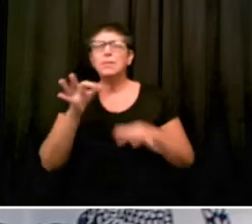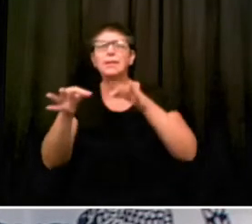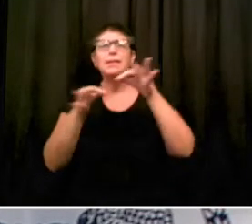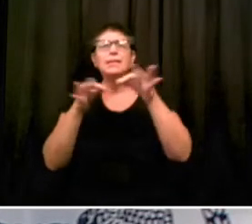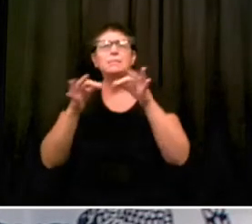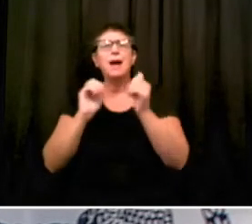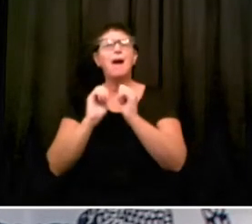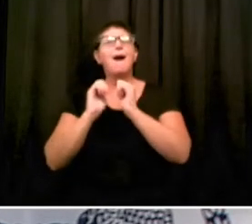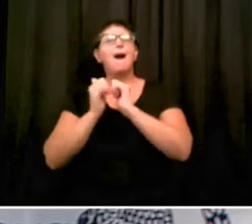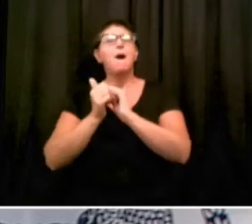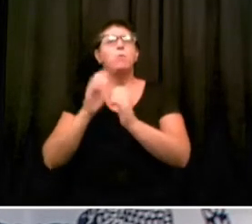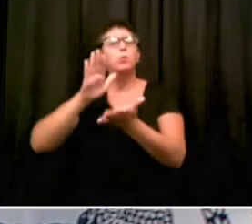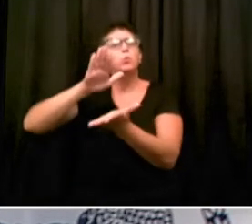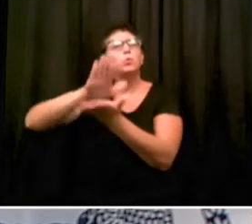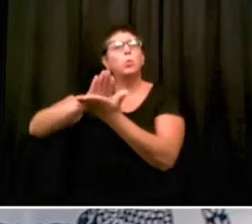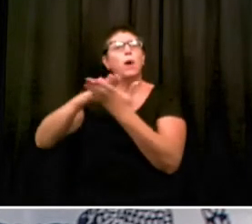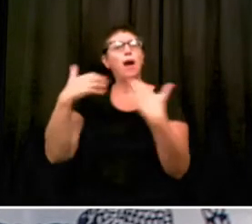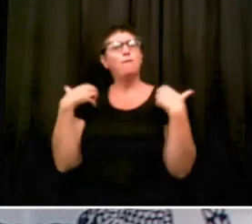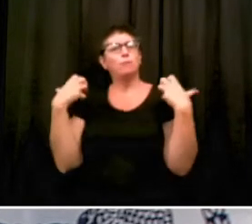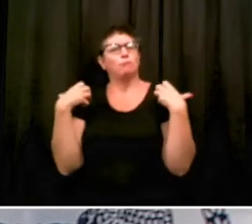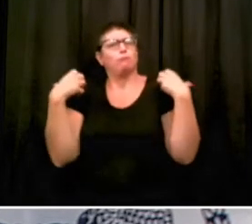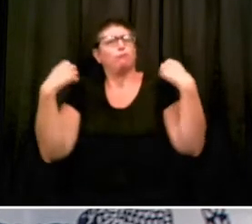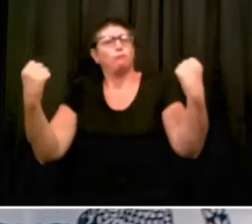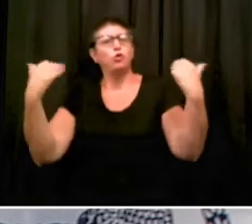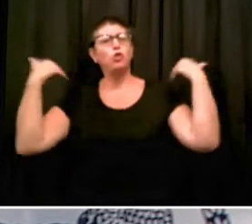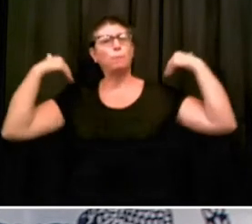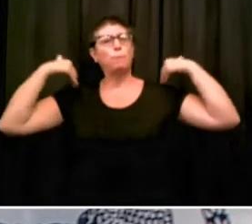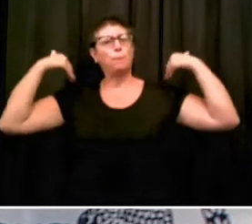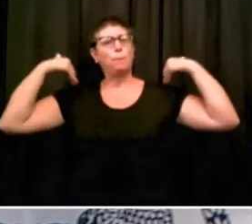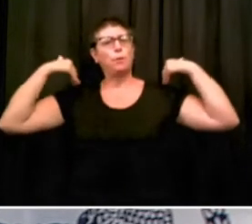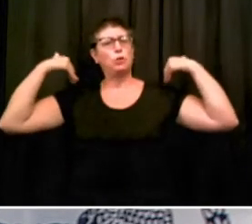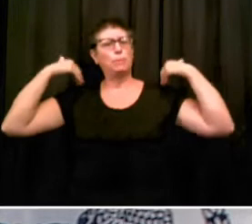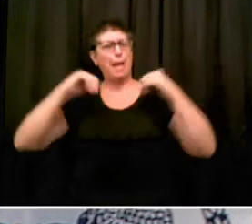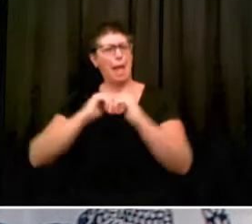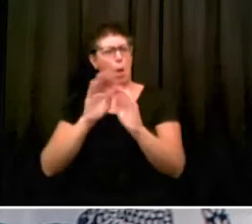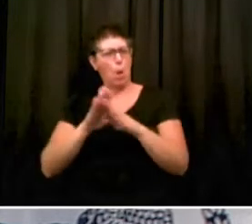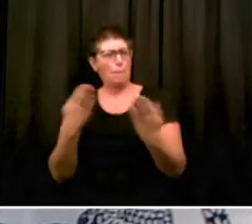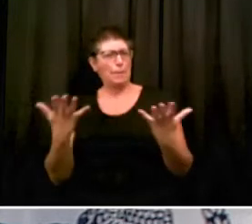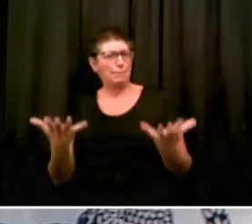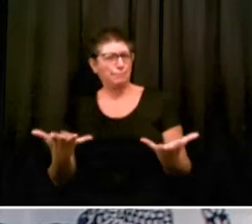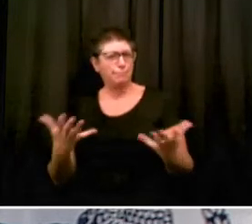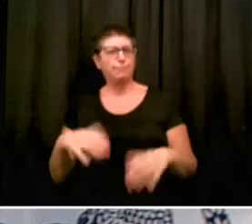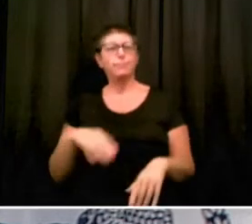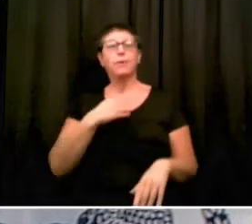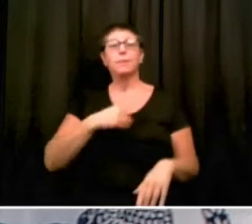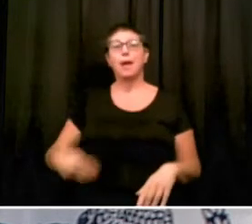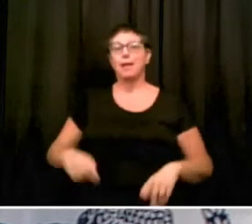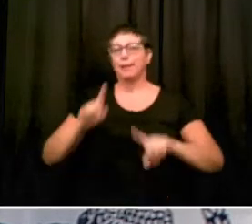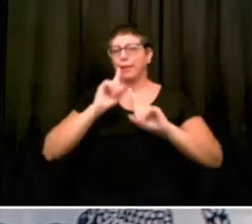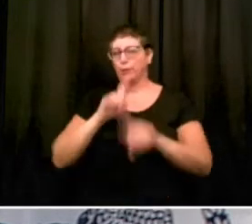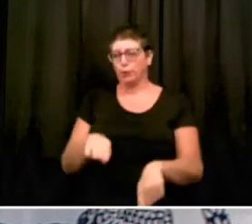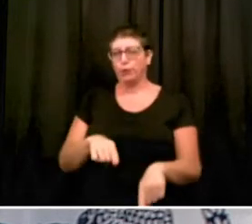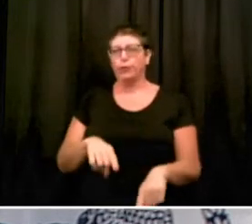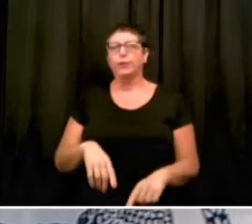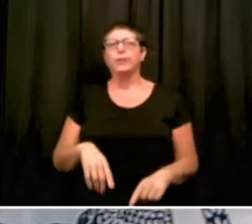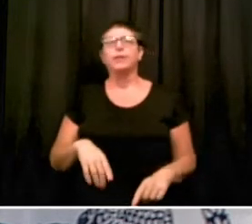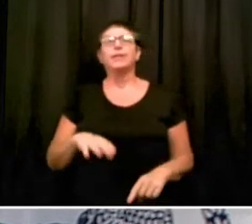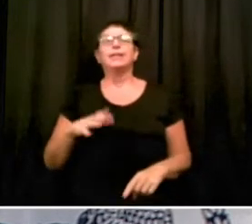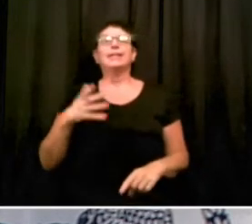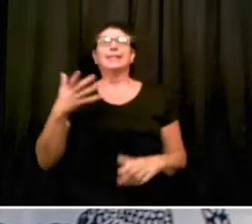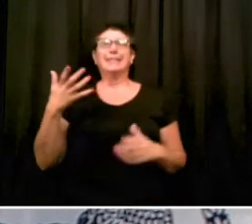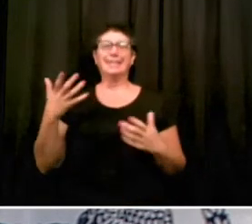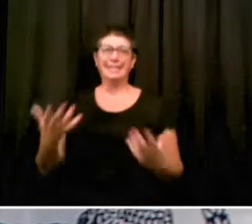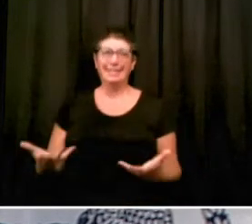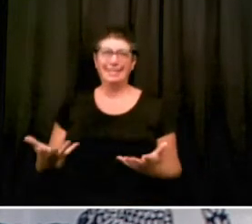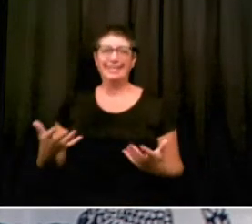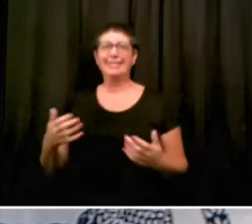safe and in compliance at the same time? Yeah, Dan, look, it is a necessity in this moment. We worked with the